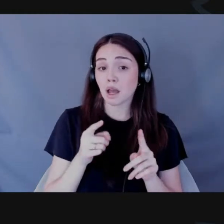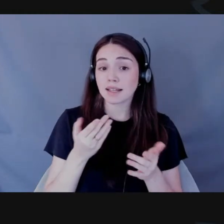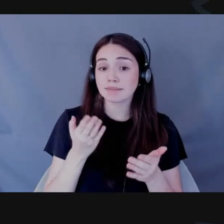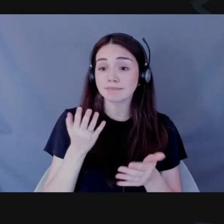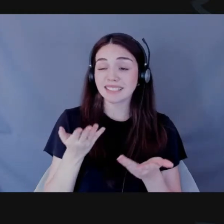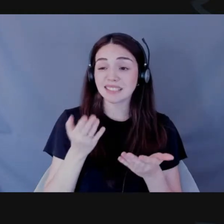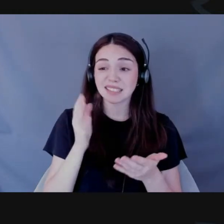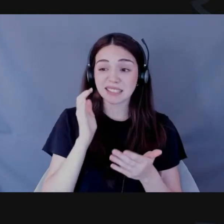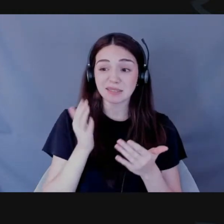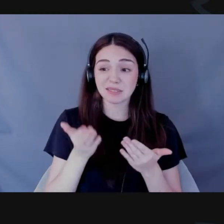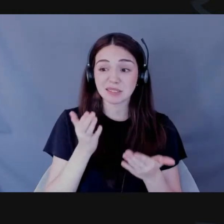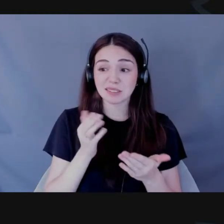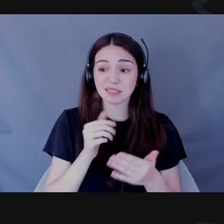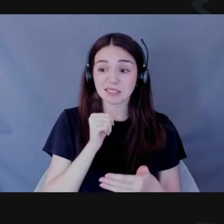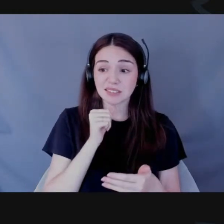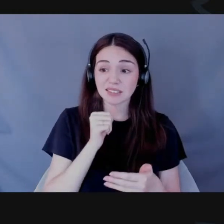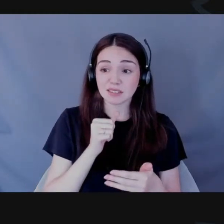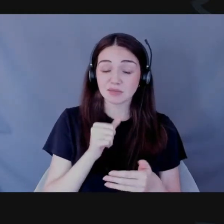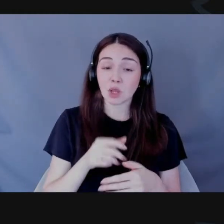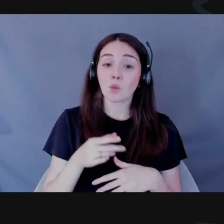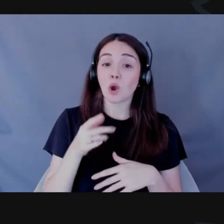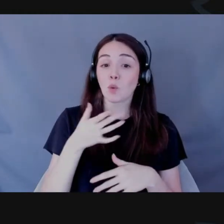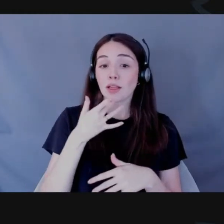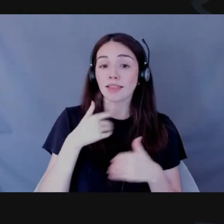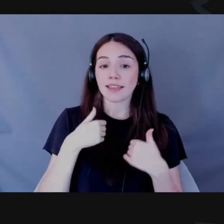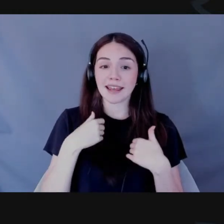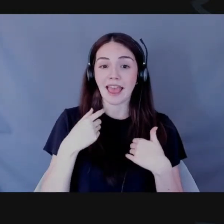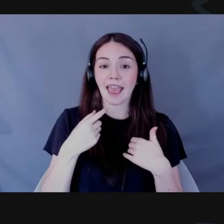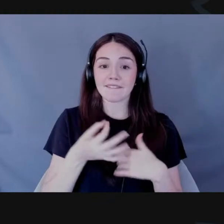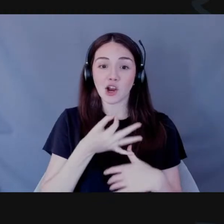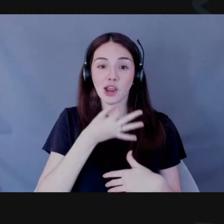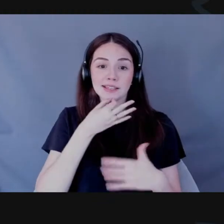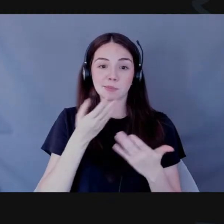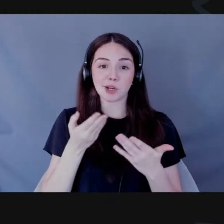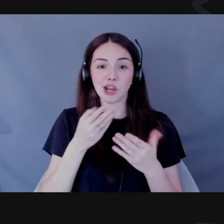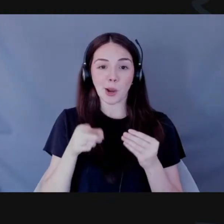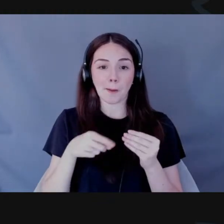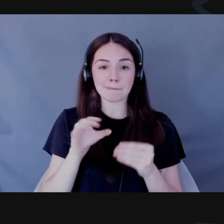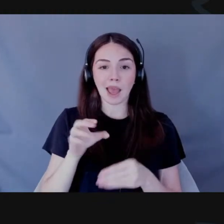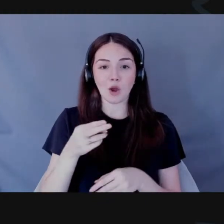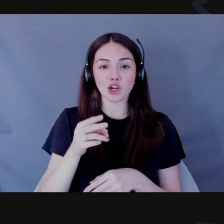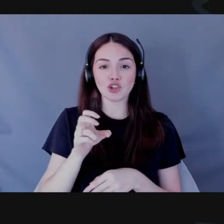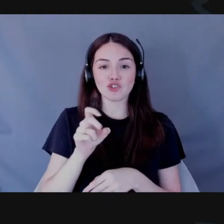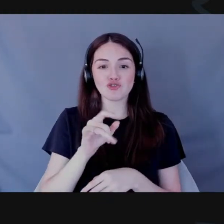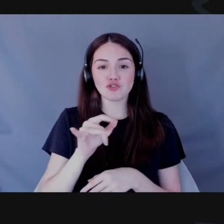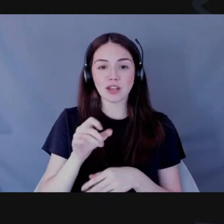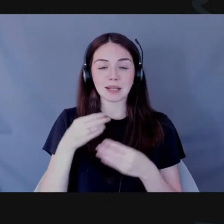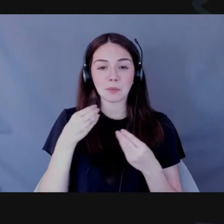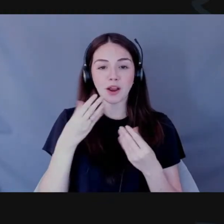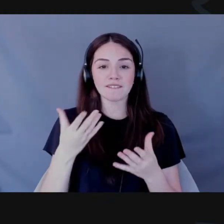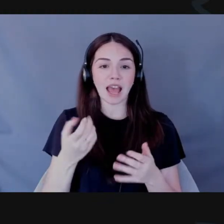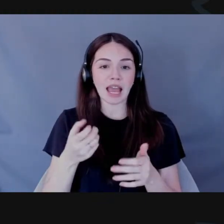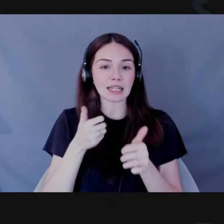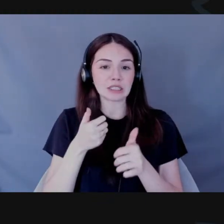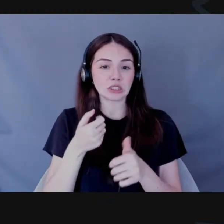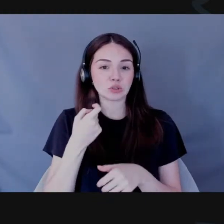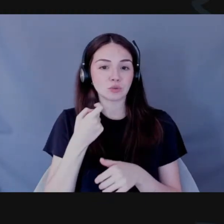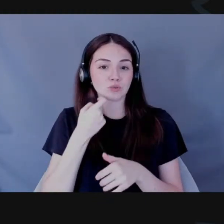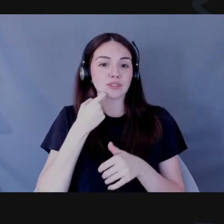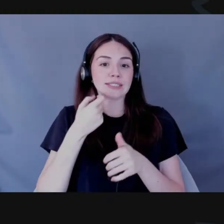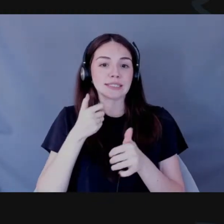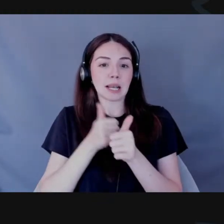monster. We're lucky today to have our own expert on Chessie to give us the most up-to-date information on this